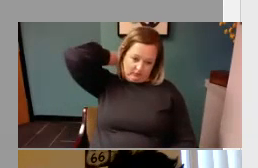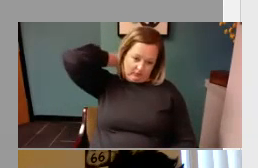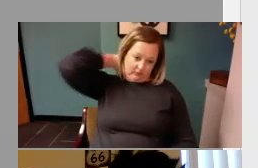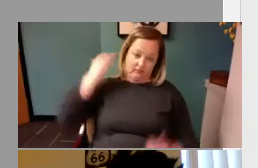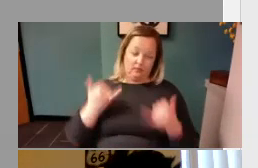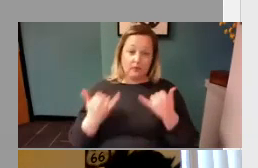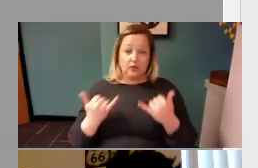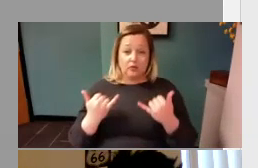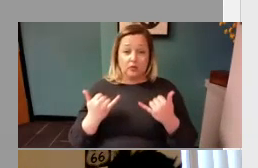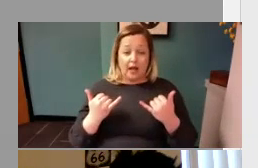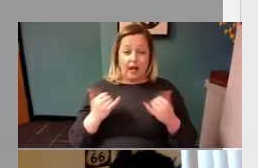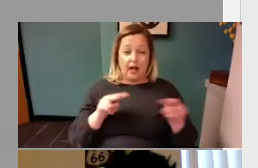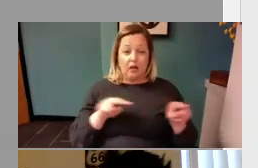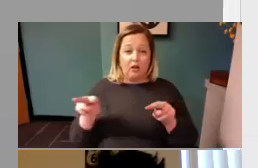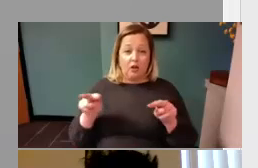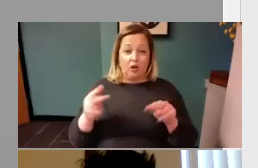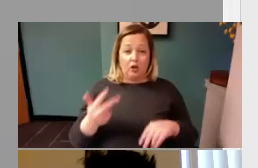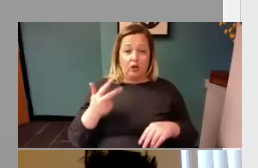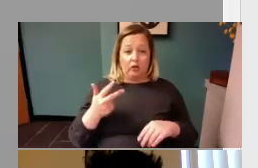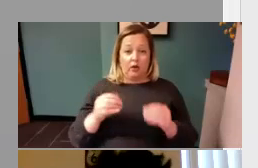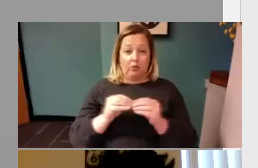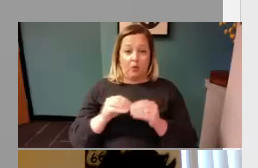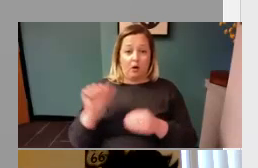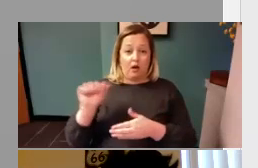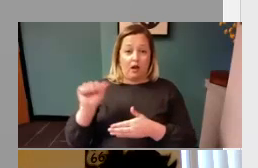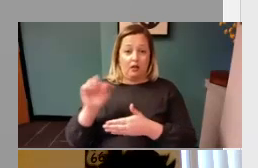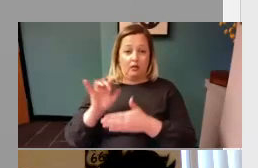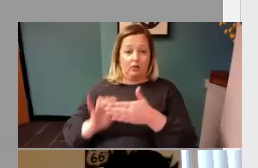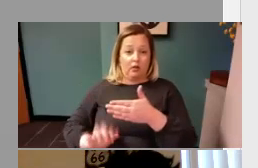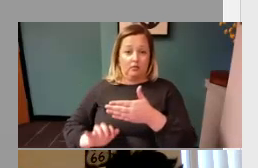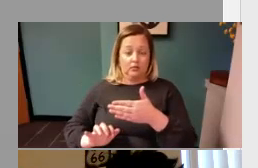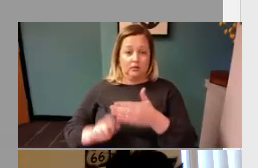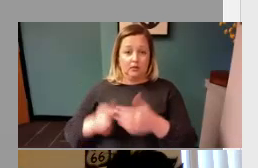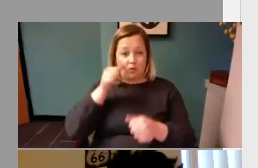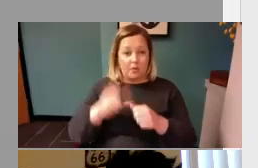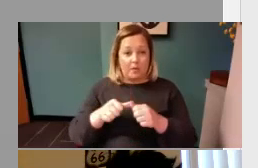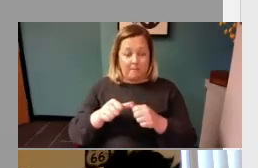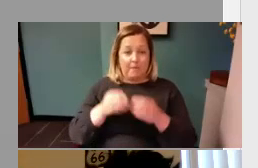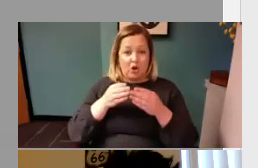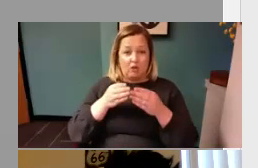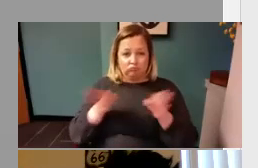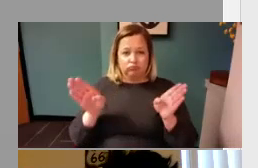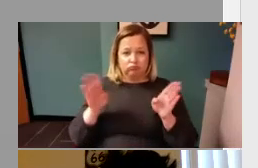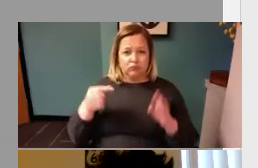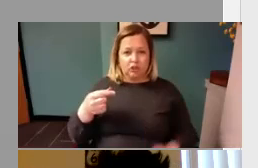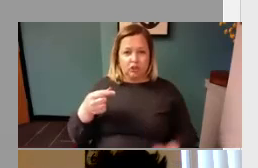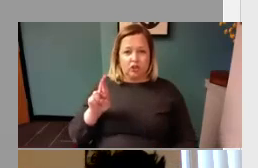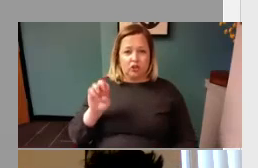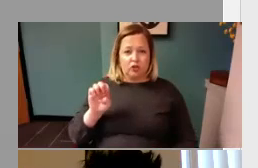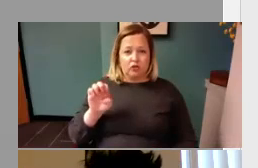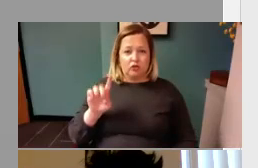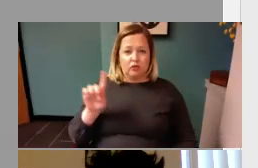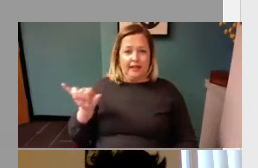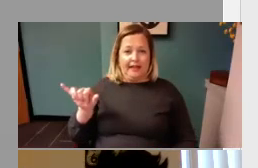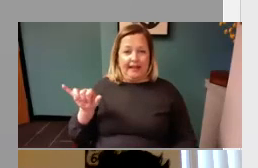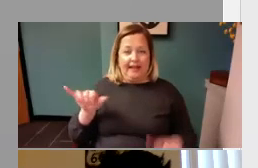at three more algorithms. Remember that we are discussing greedy algorithms. Kruskal's algorithm basically picked